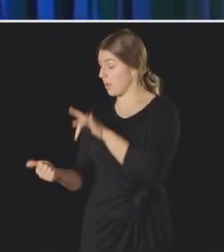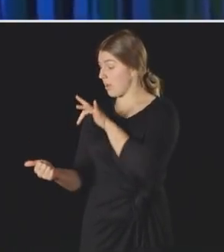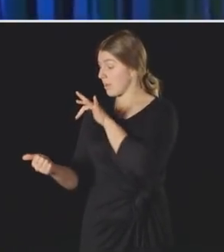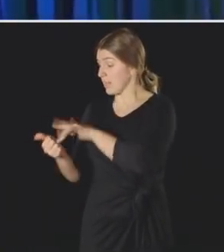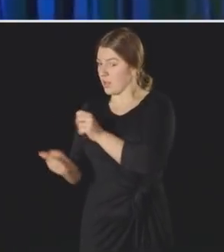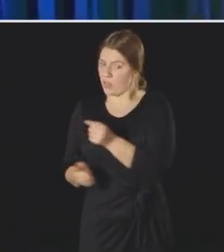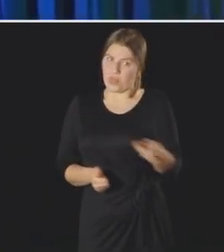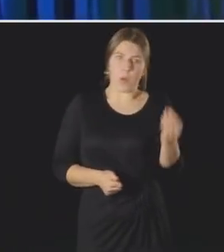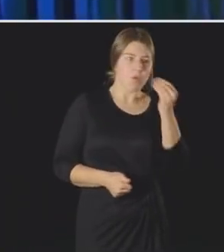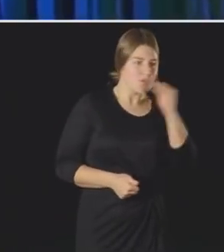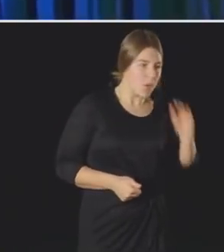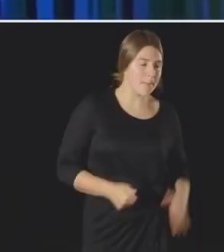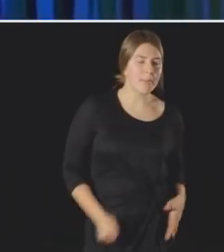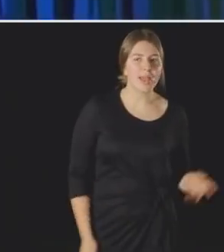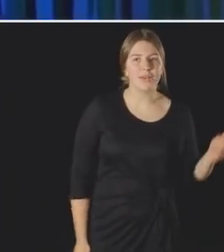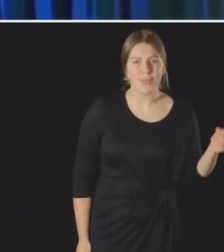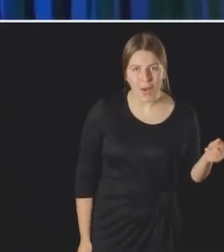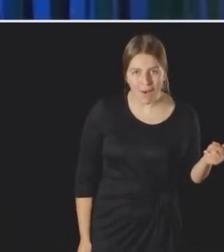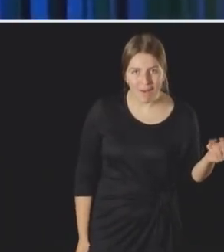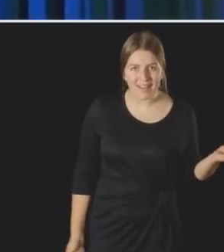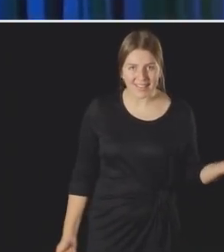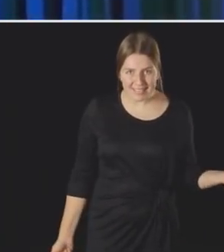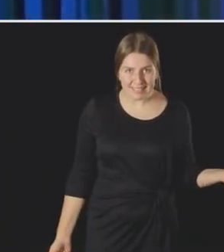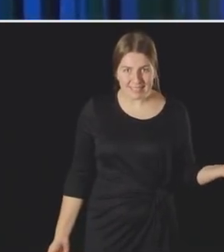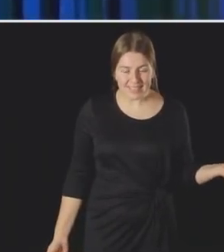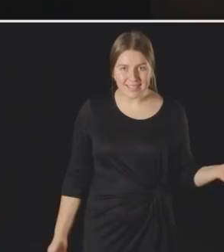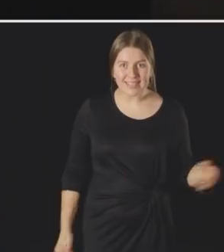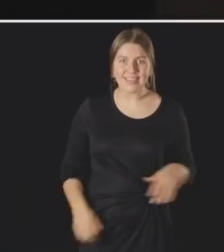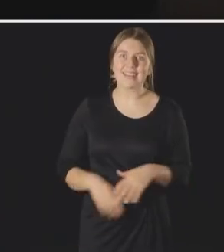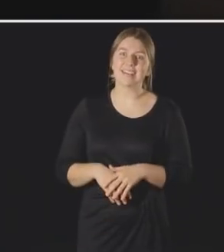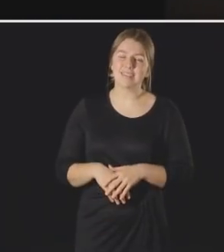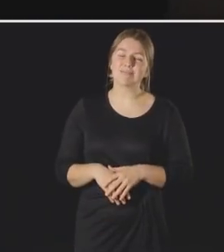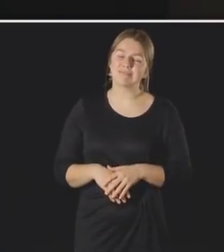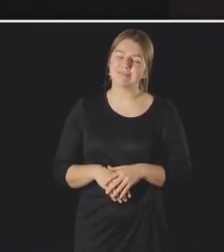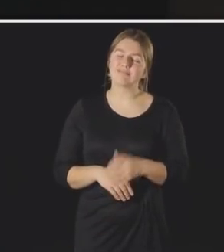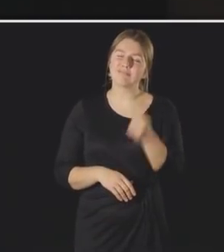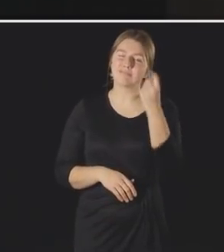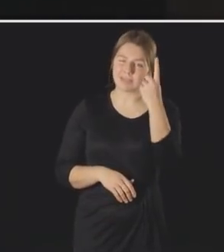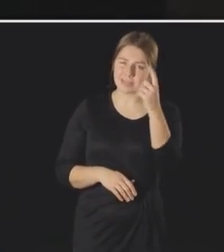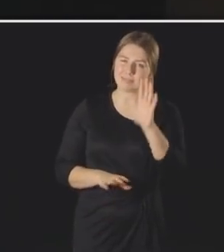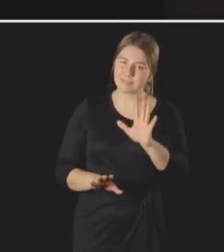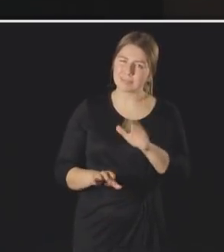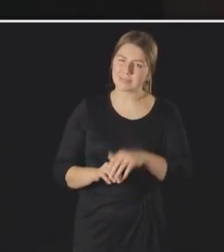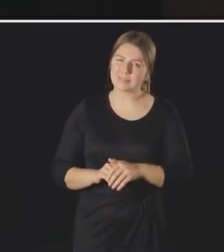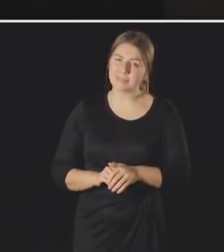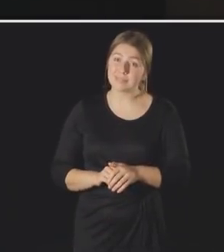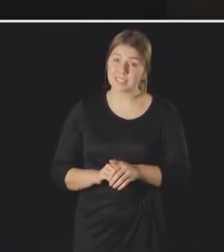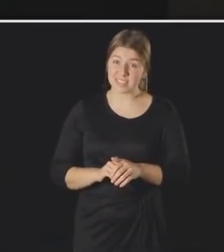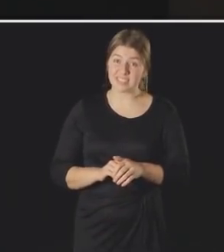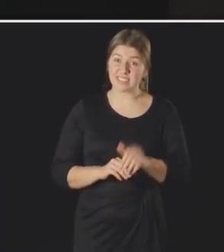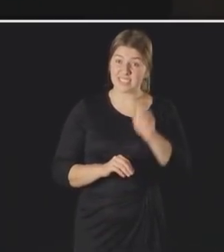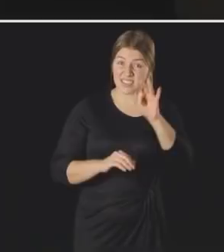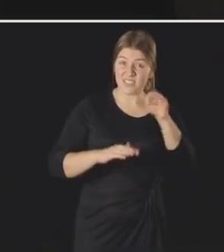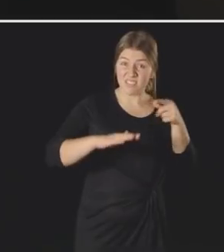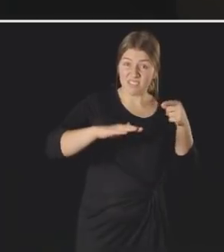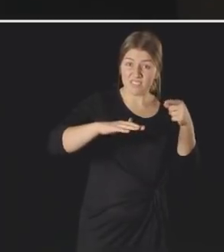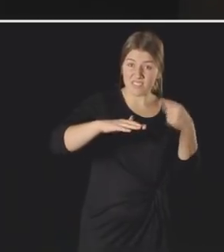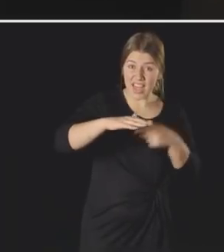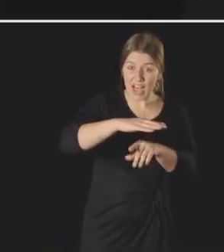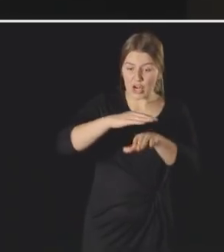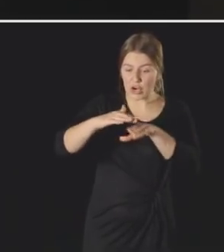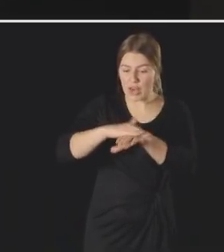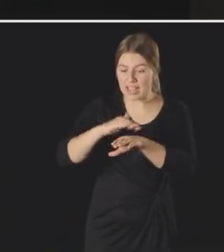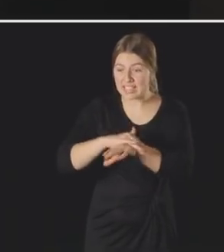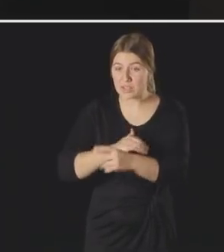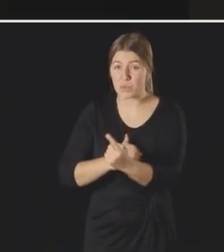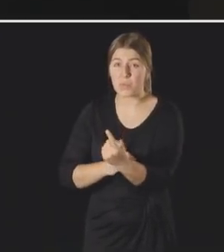treat with the tap of an app. But here's the thing. If a hacker can gain access to just one of